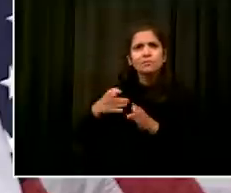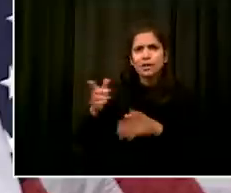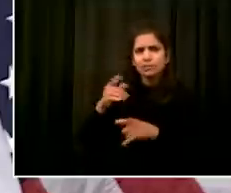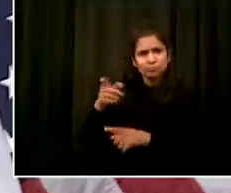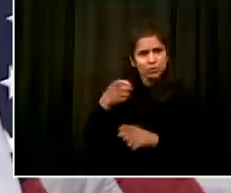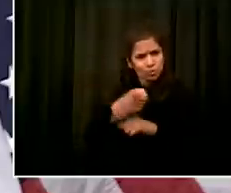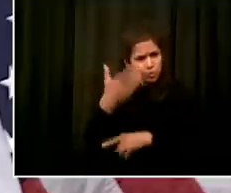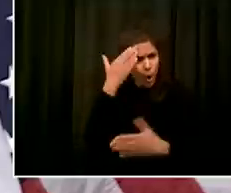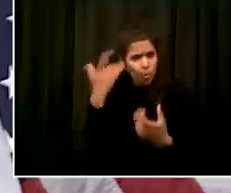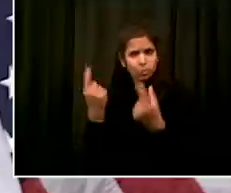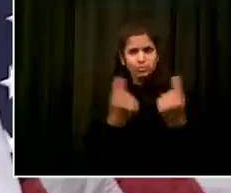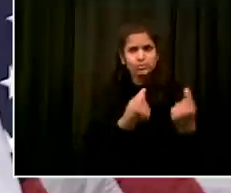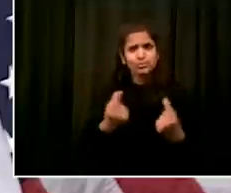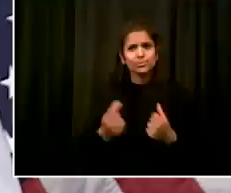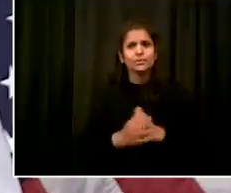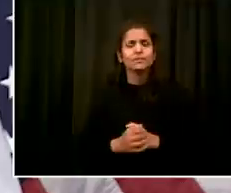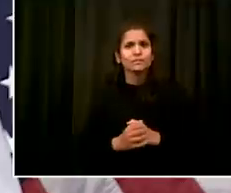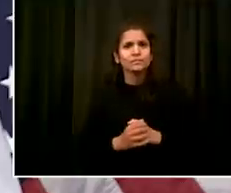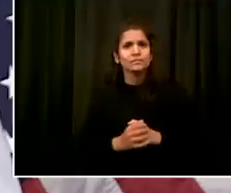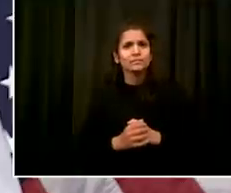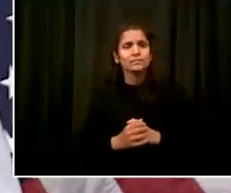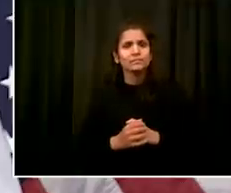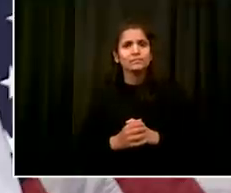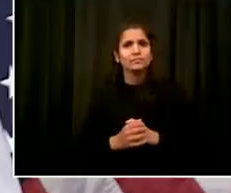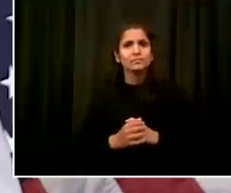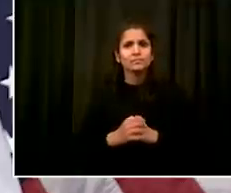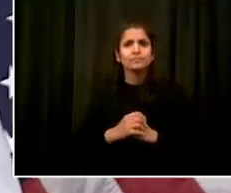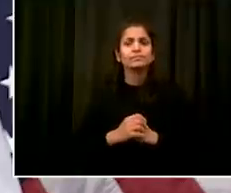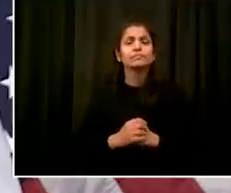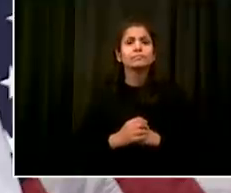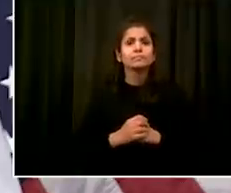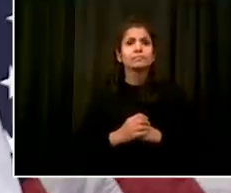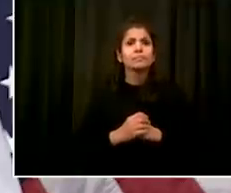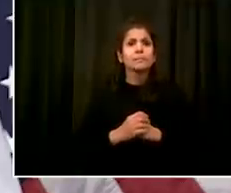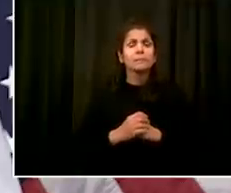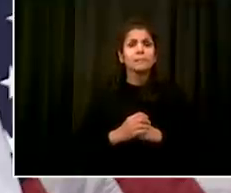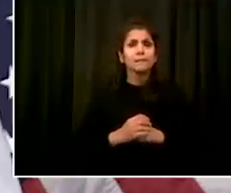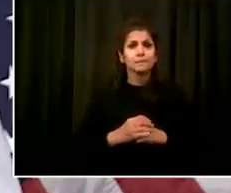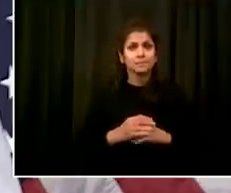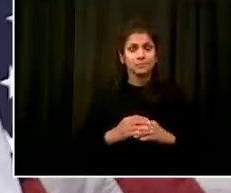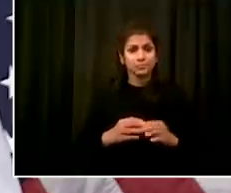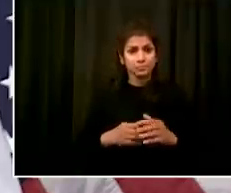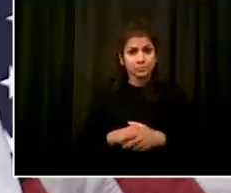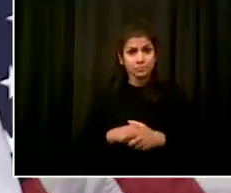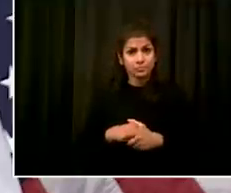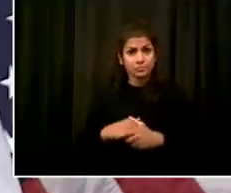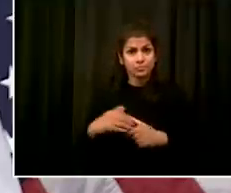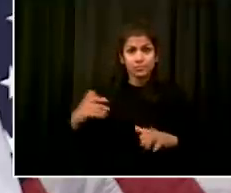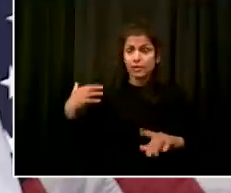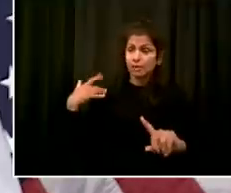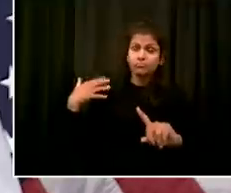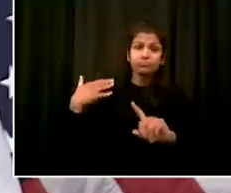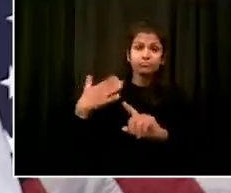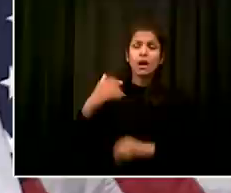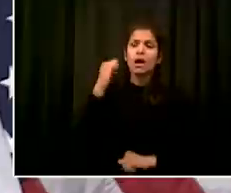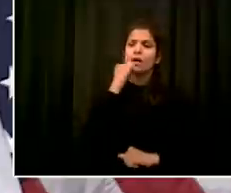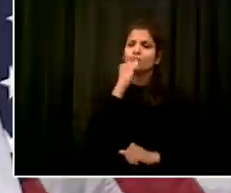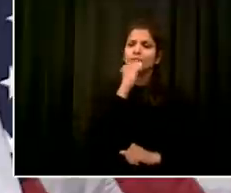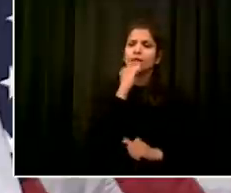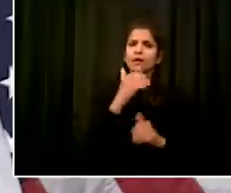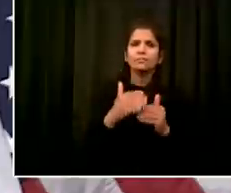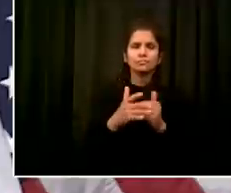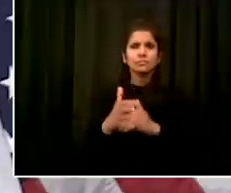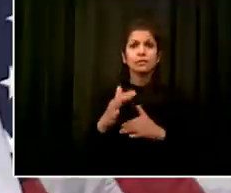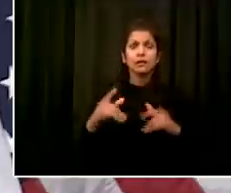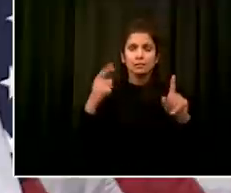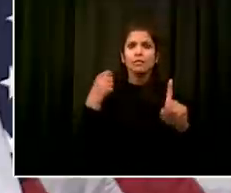history. When we saw that things were wrong on Sunday night after 9 o'clock, we were all surprised compared to the previous